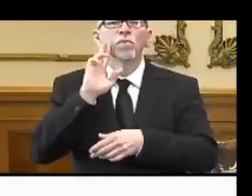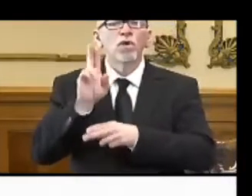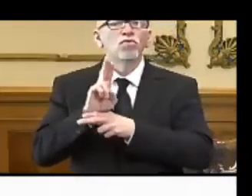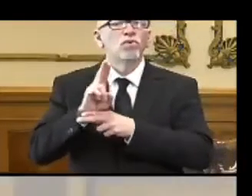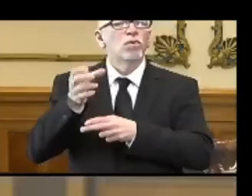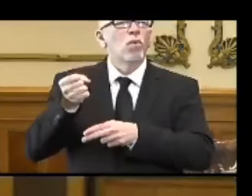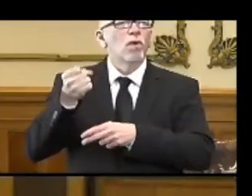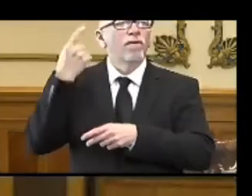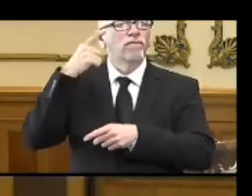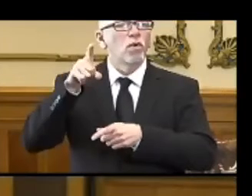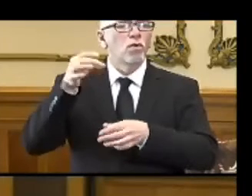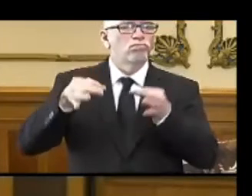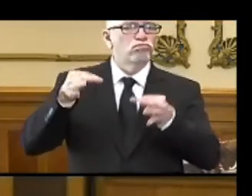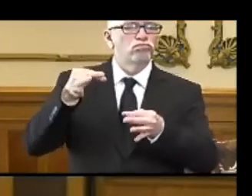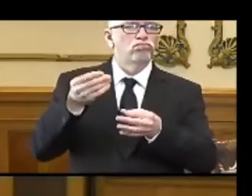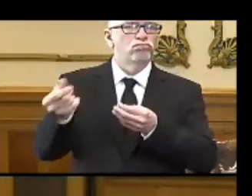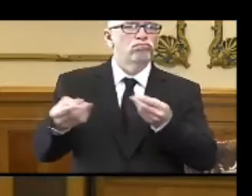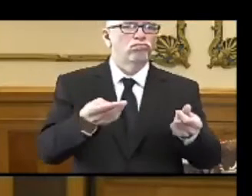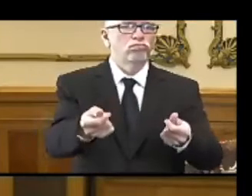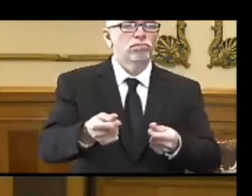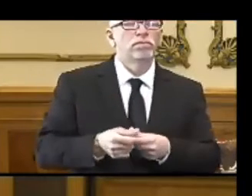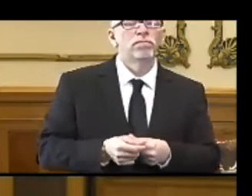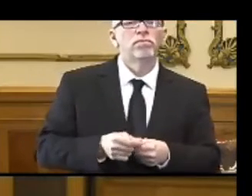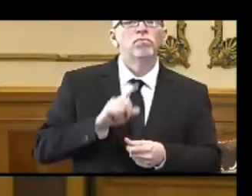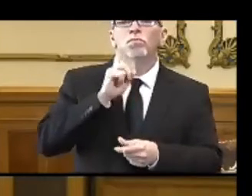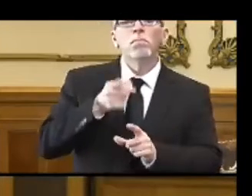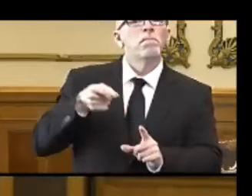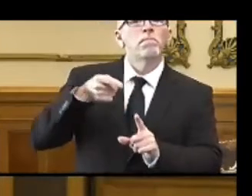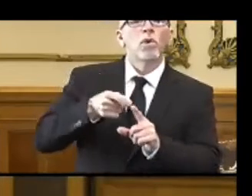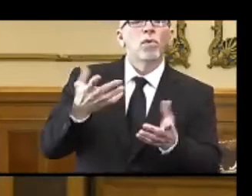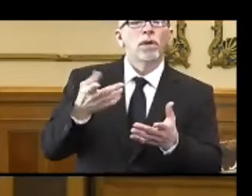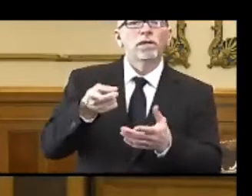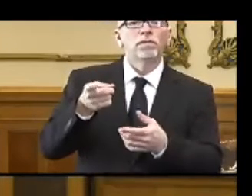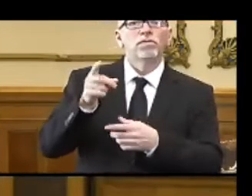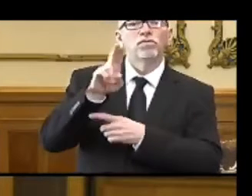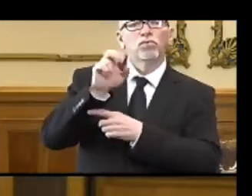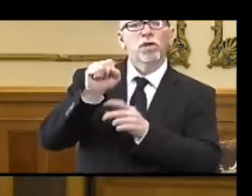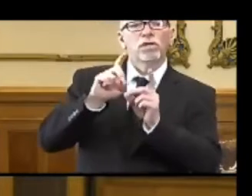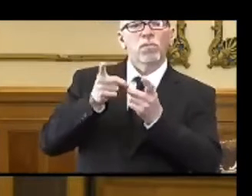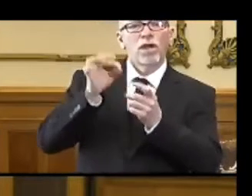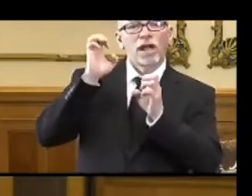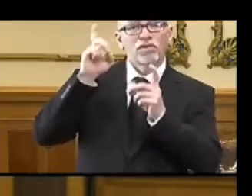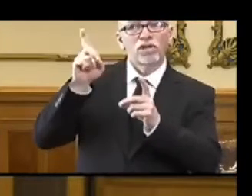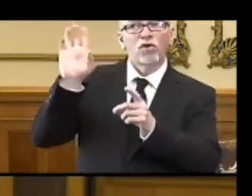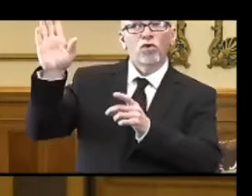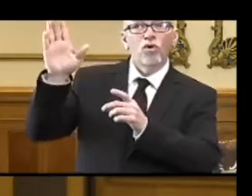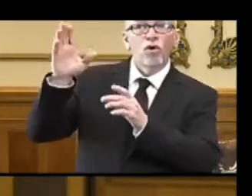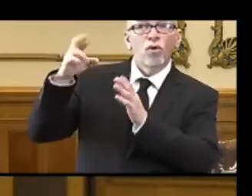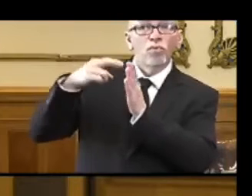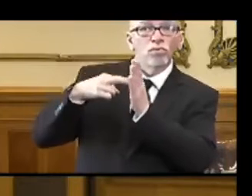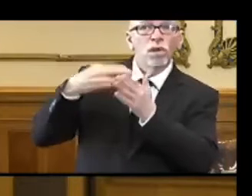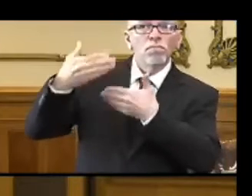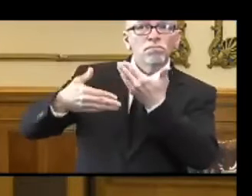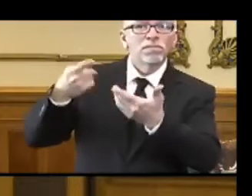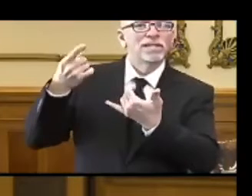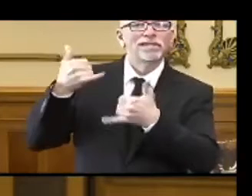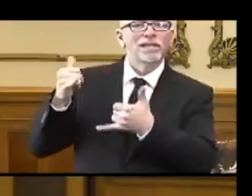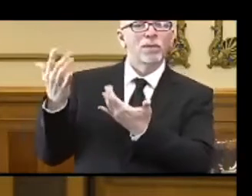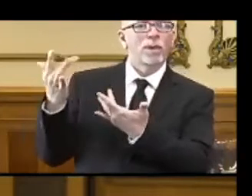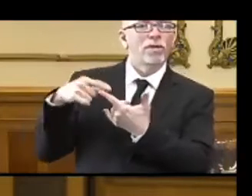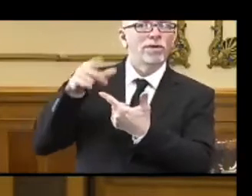discretionary. The key to all of this is that the guidance from the U.S. Department of Education is still pending.